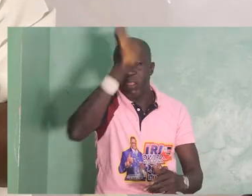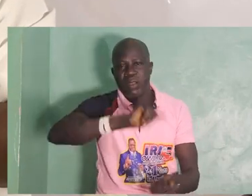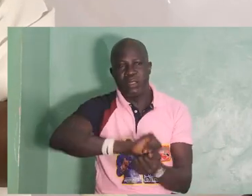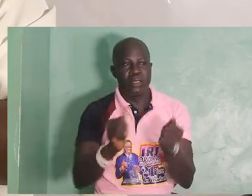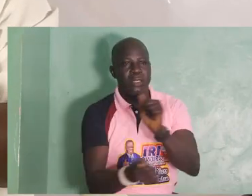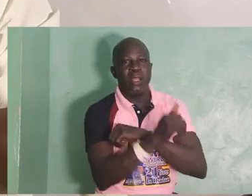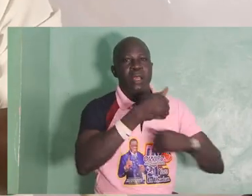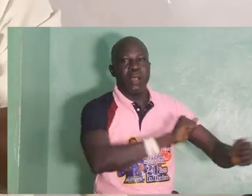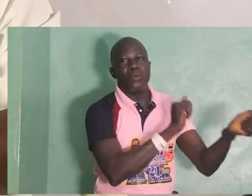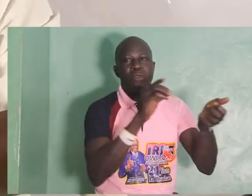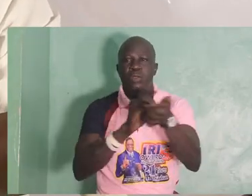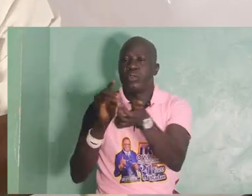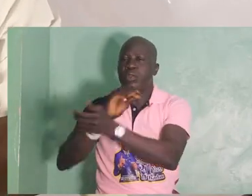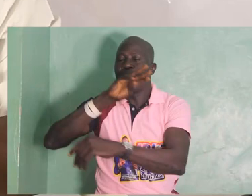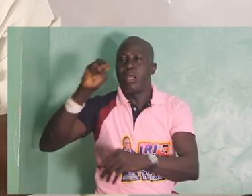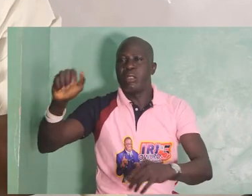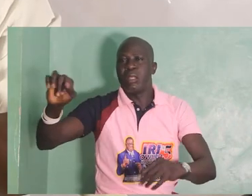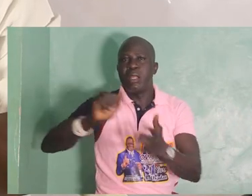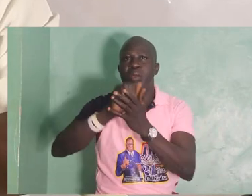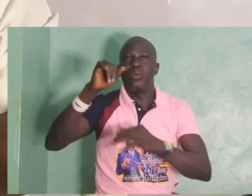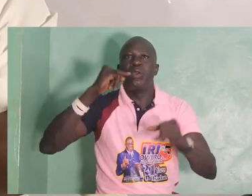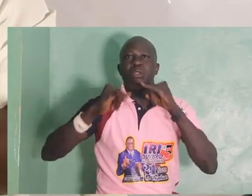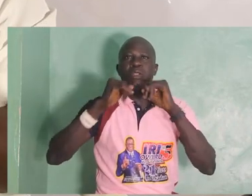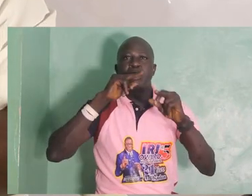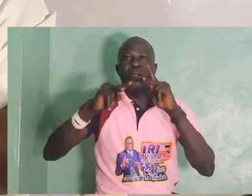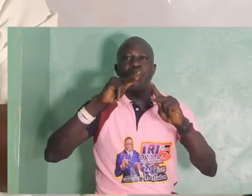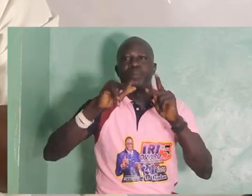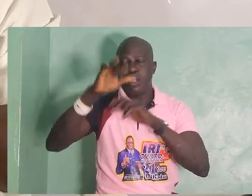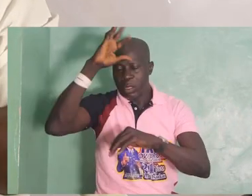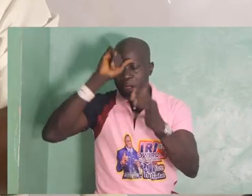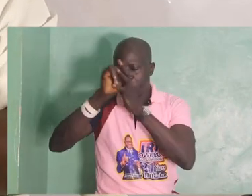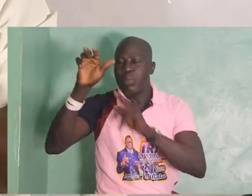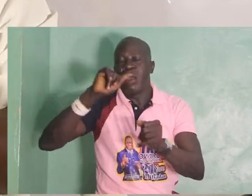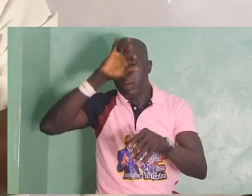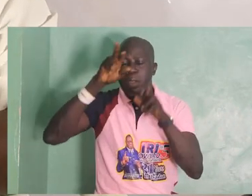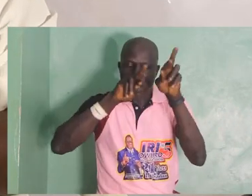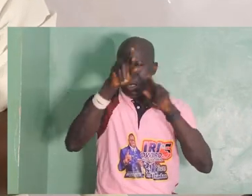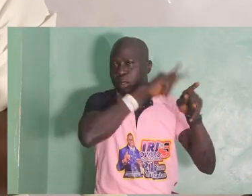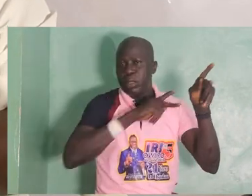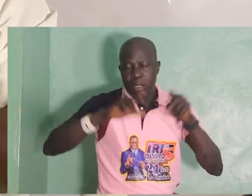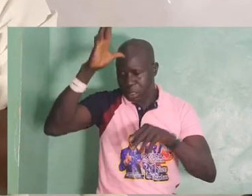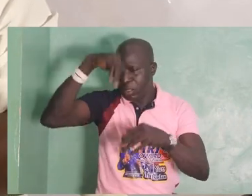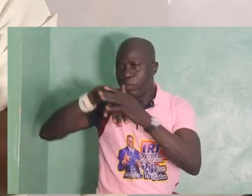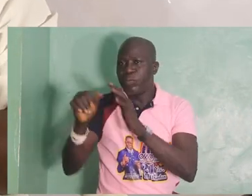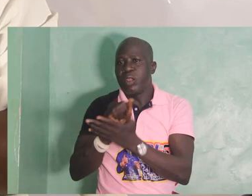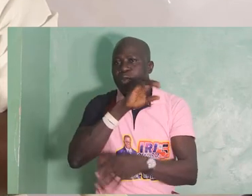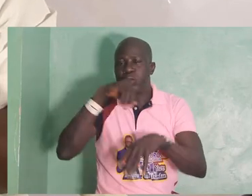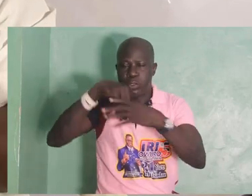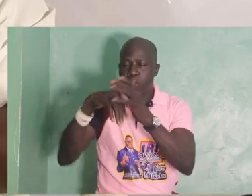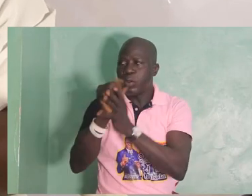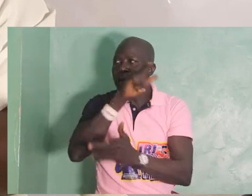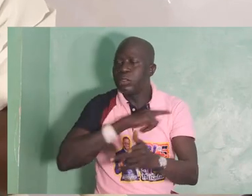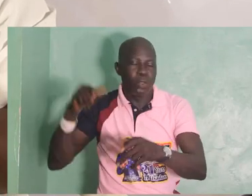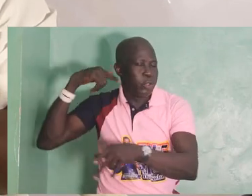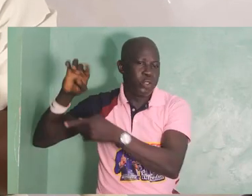name never change apostle yin ni is apostle doctor smo mustafa jp babasebioba lati jo seed of